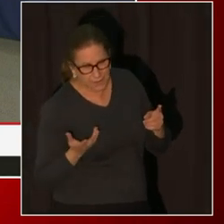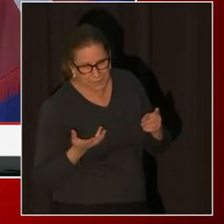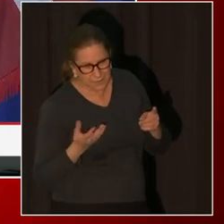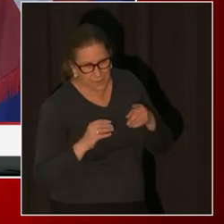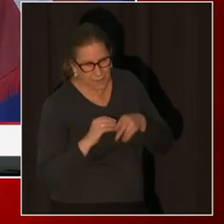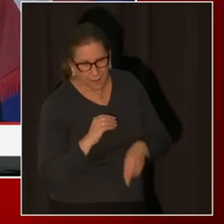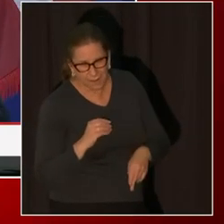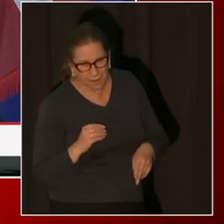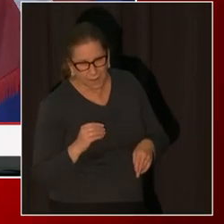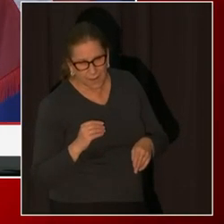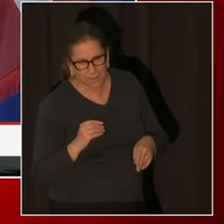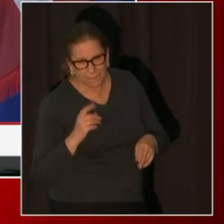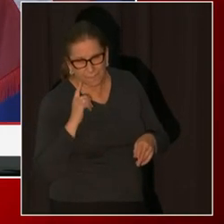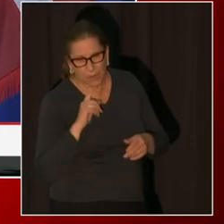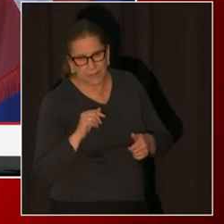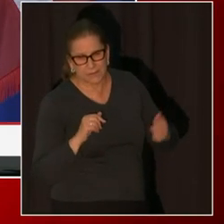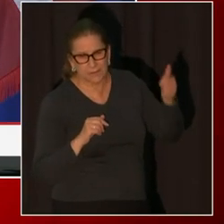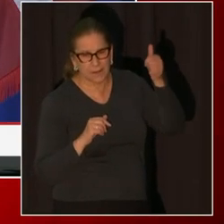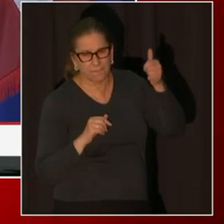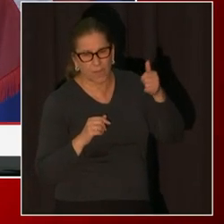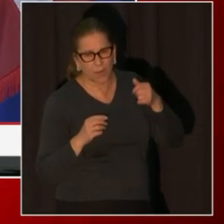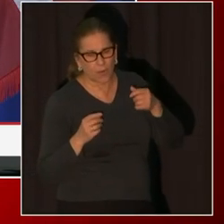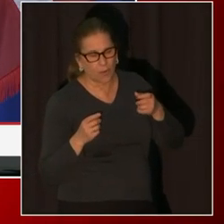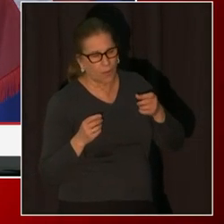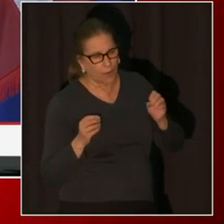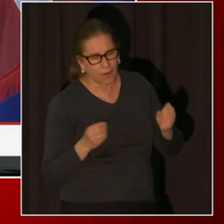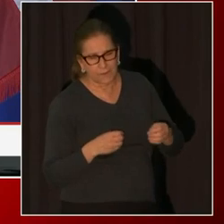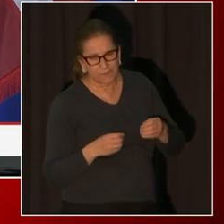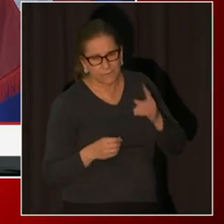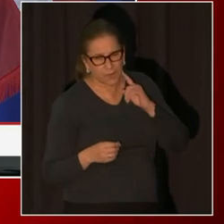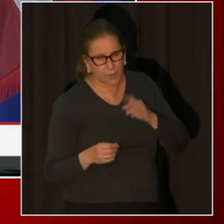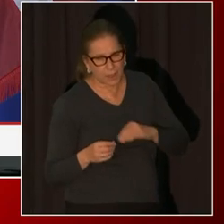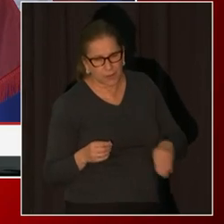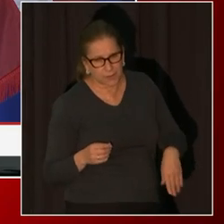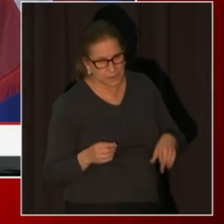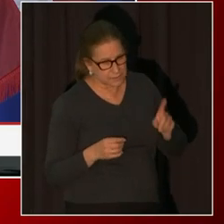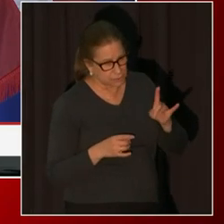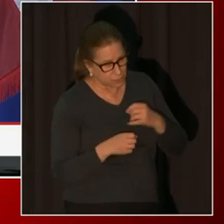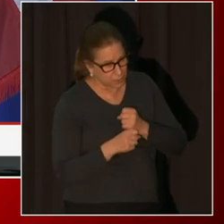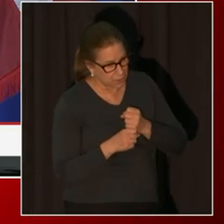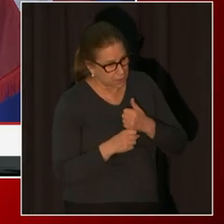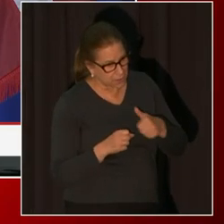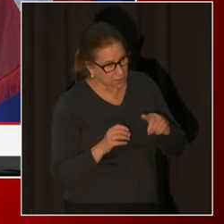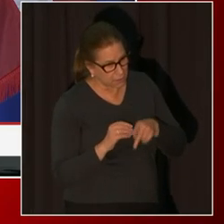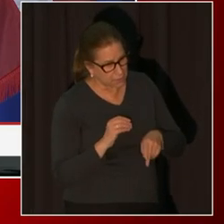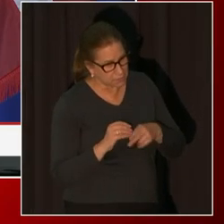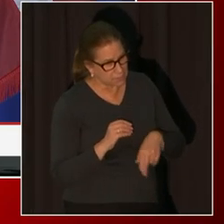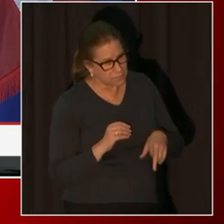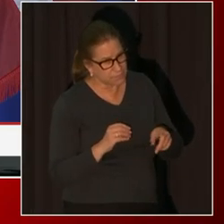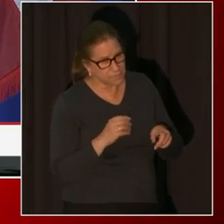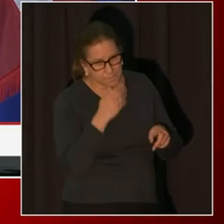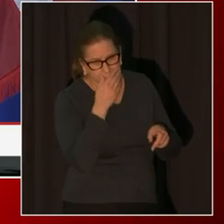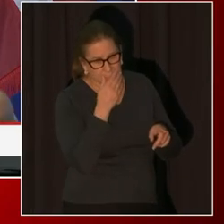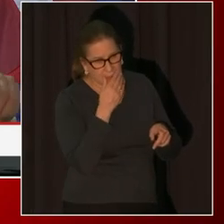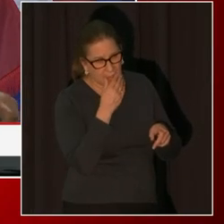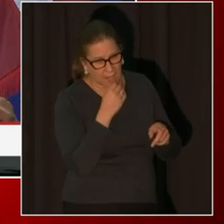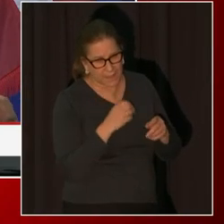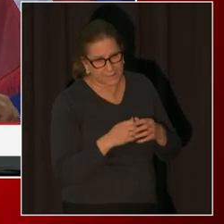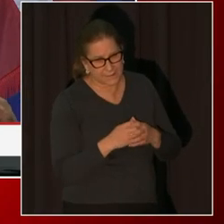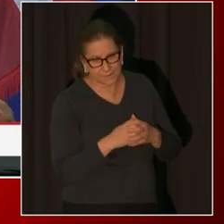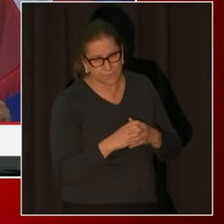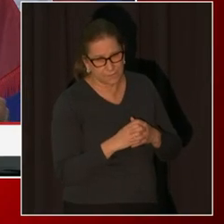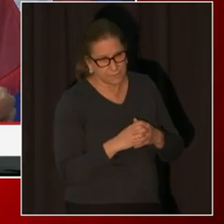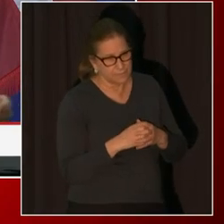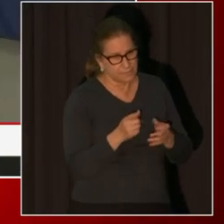the mayor, your offices? What is that? Sure. And shall I wait for my CFO question? Yes, let me ask Jenny to let you